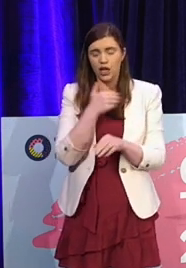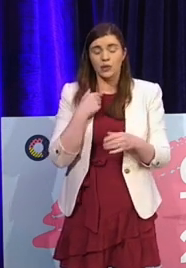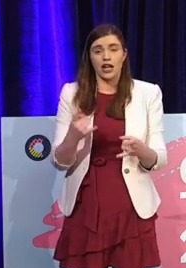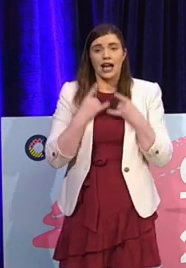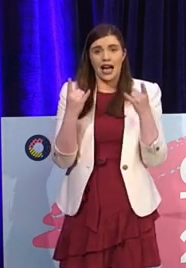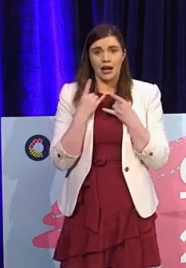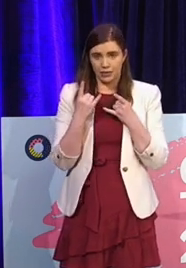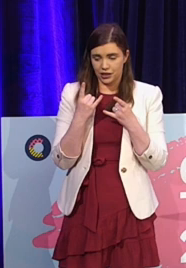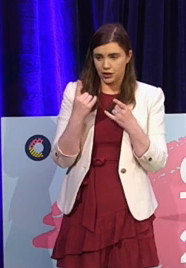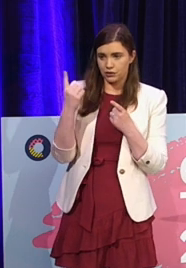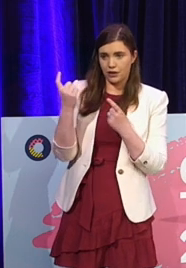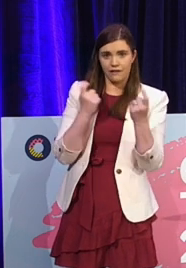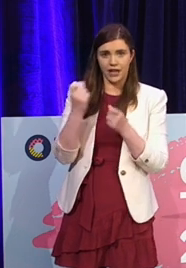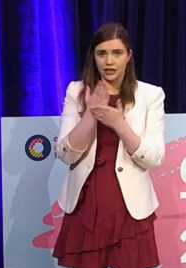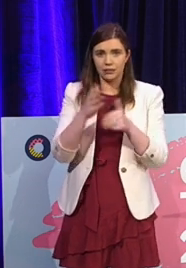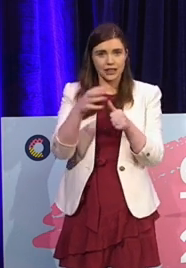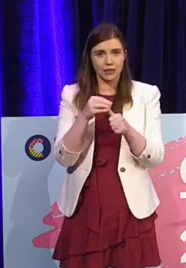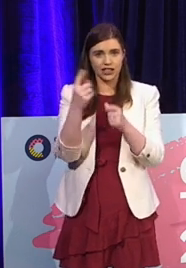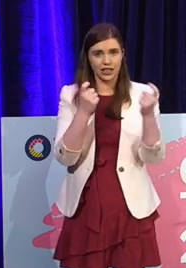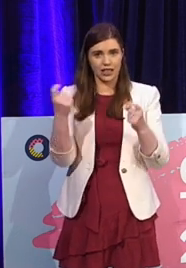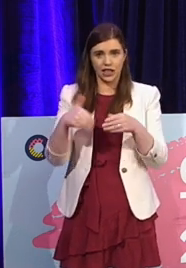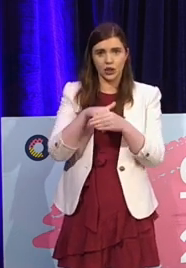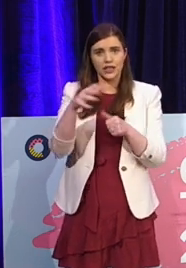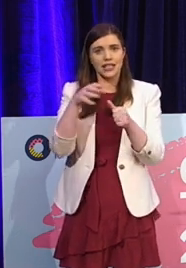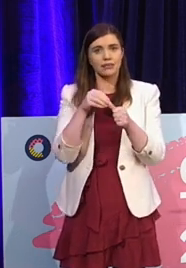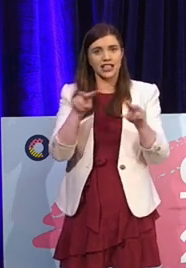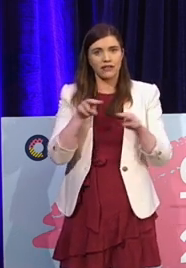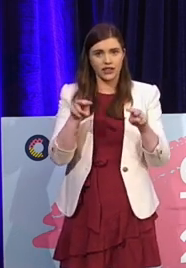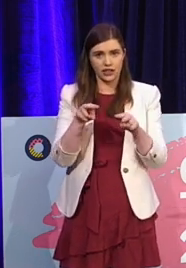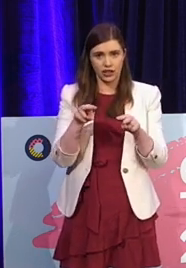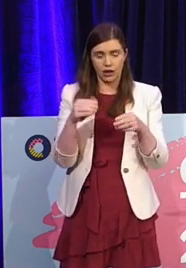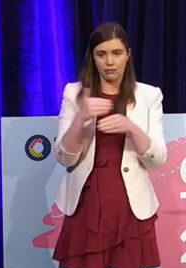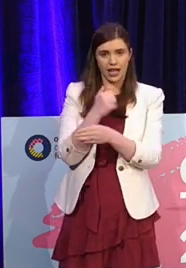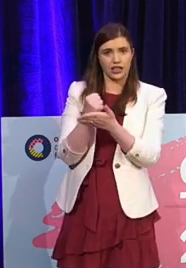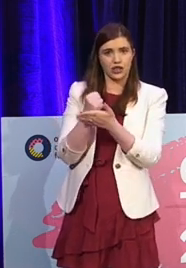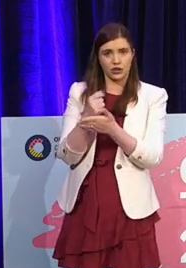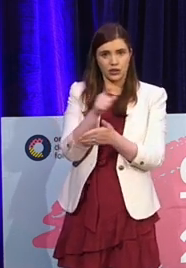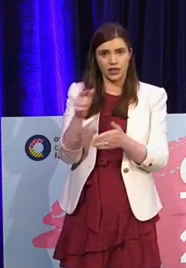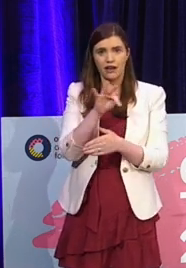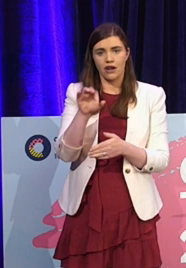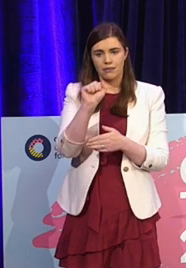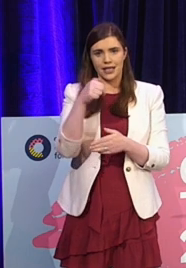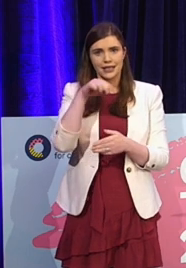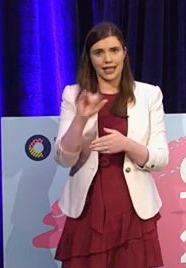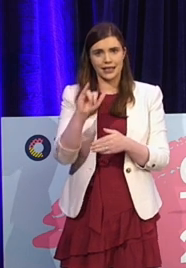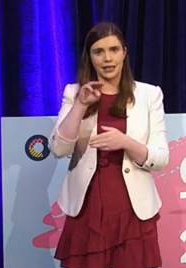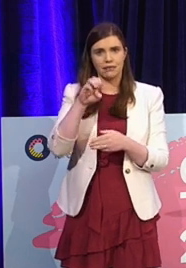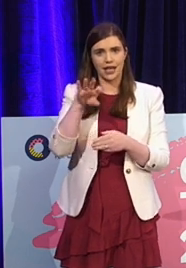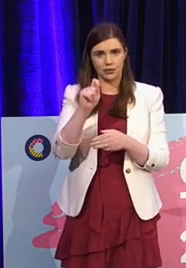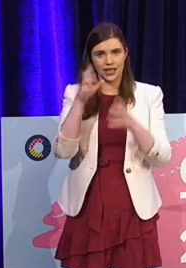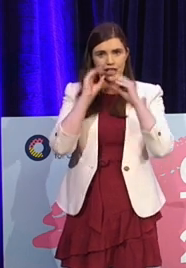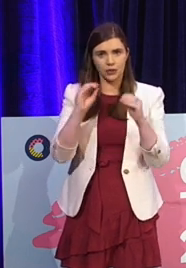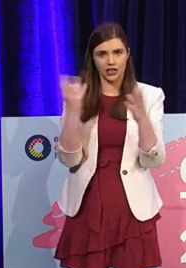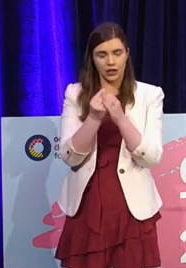to be joined by some very special guests, including a special video put together by the students from Sandymount Educate Together, sharing